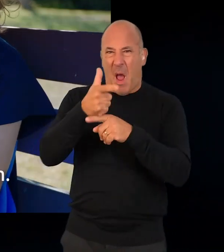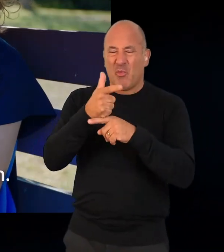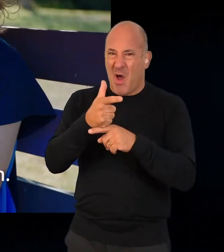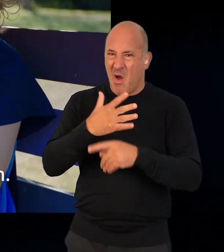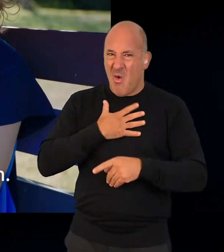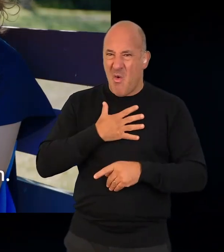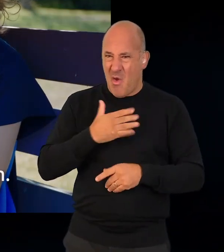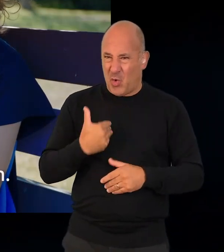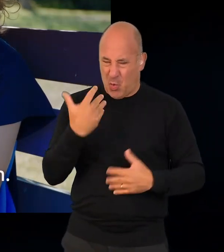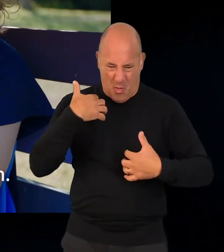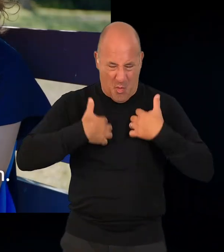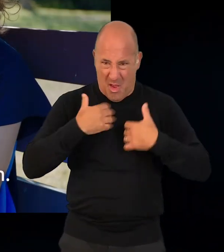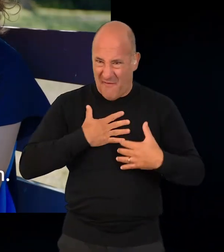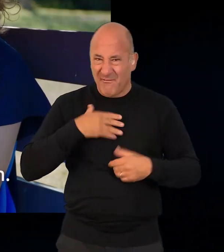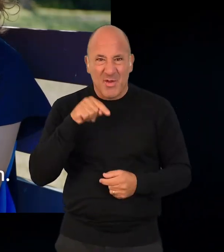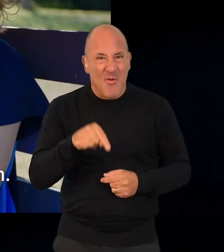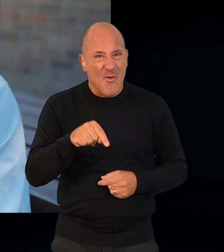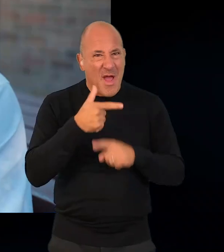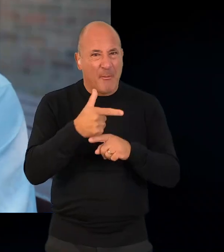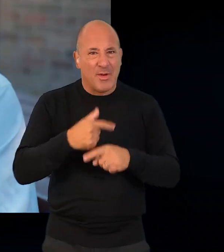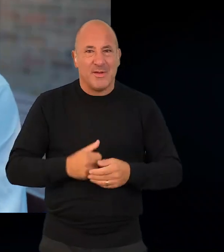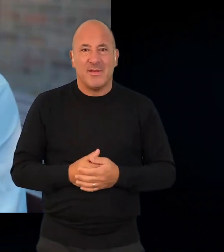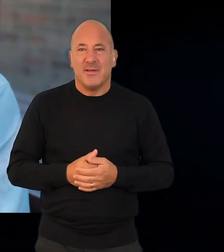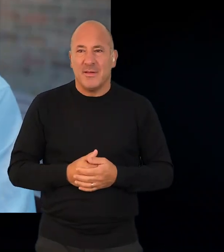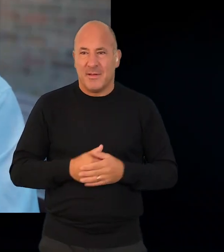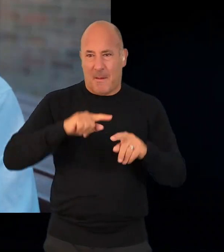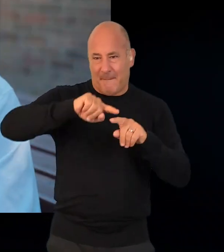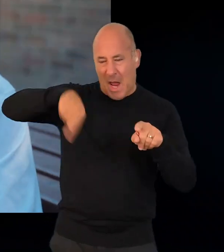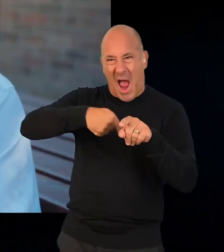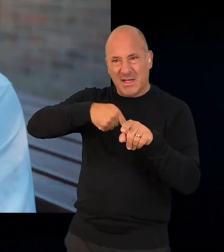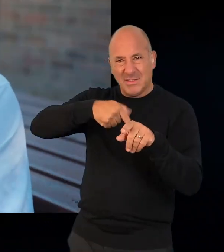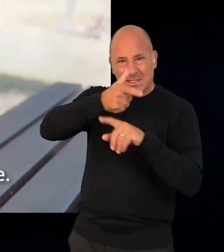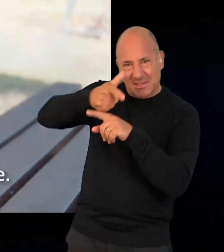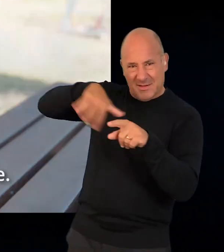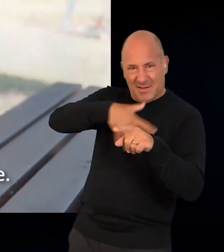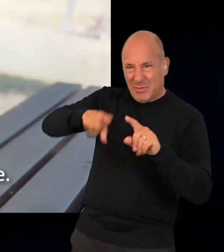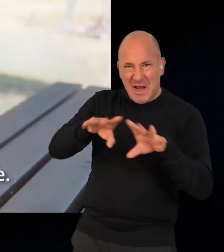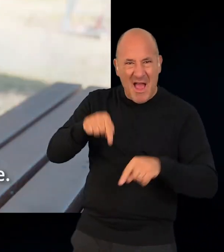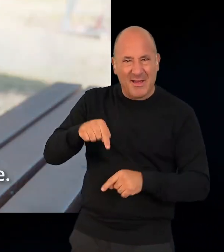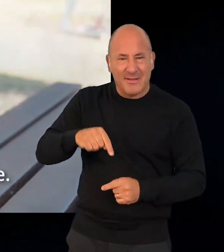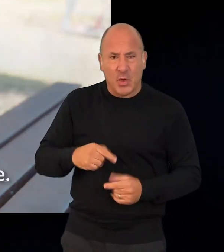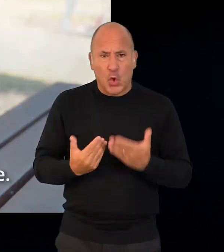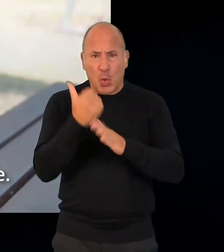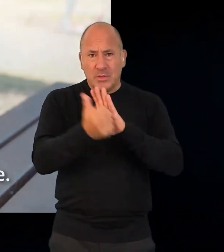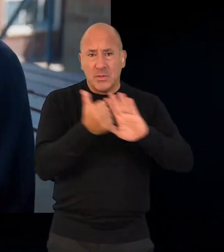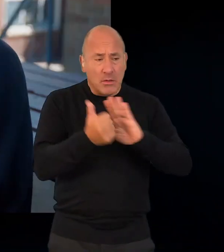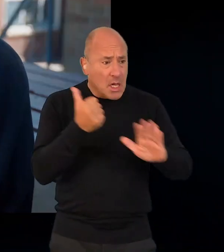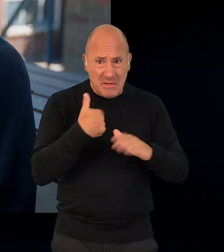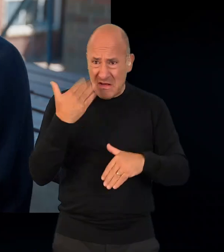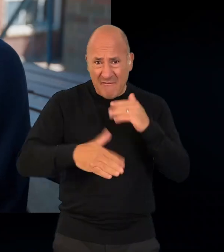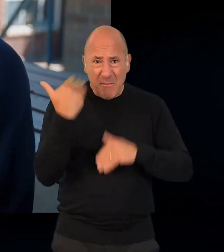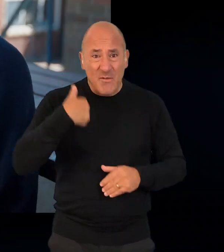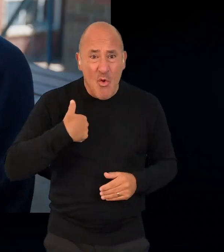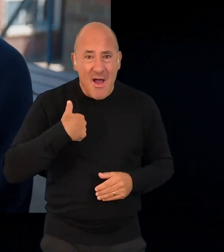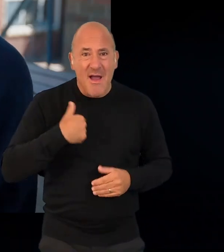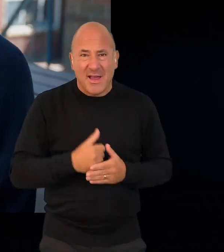with the cameras because it's given me a new passion. What it's like to be behind the scenes. Trying new skills that I've never tried before.